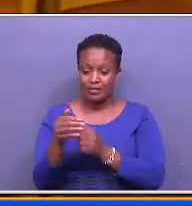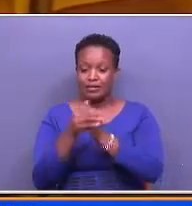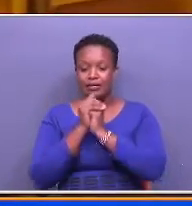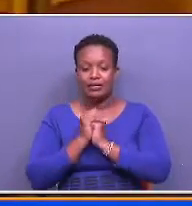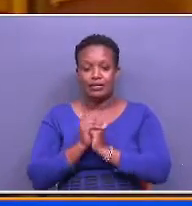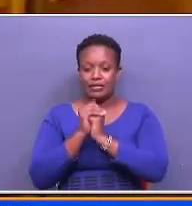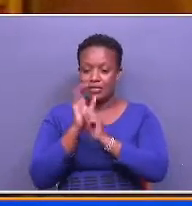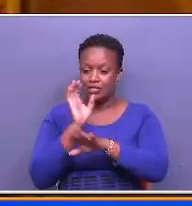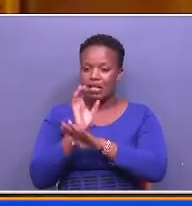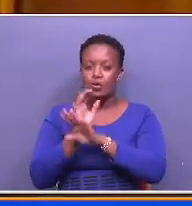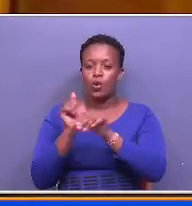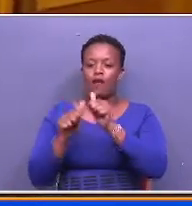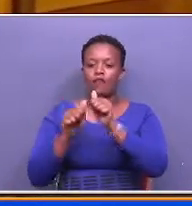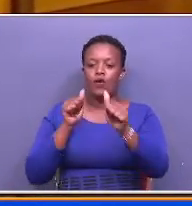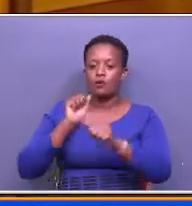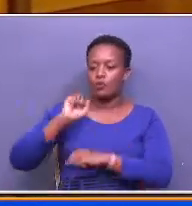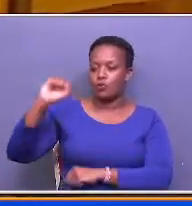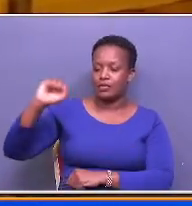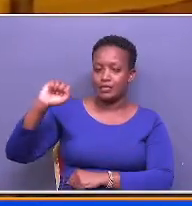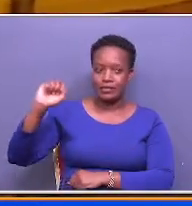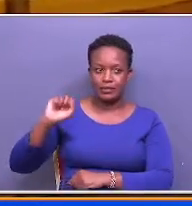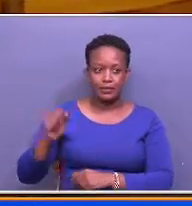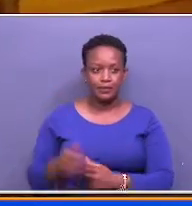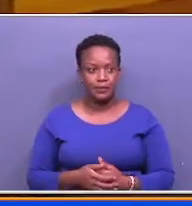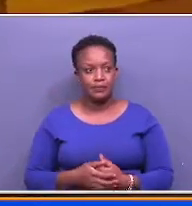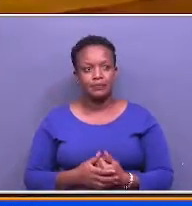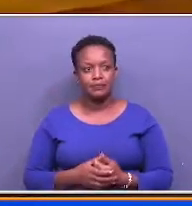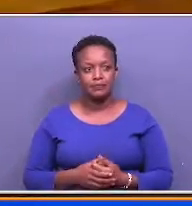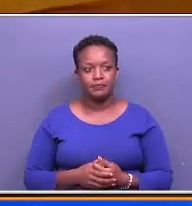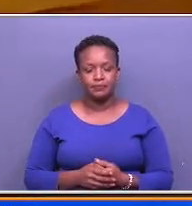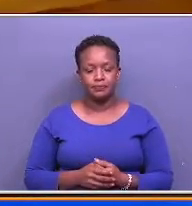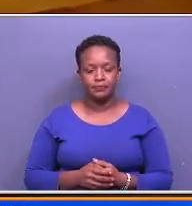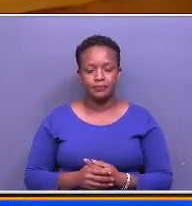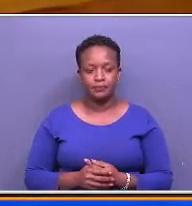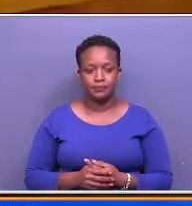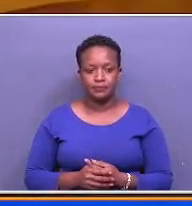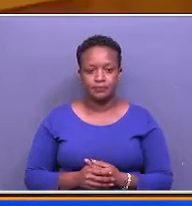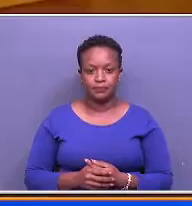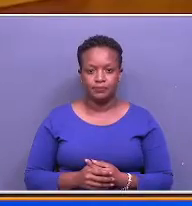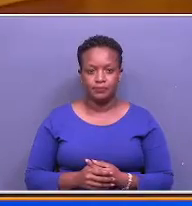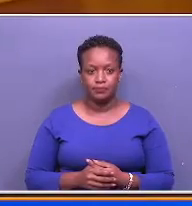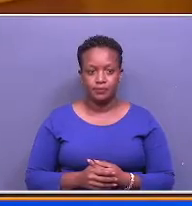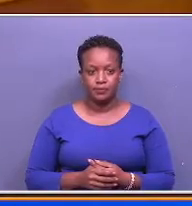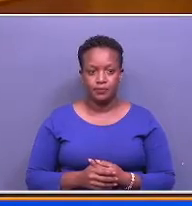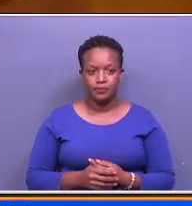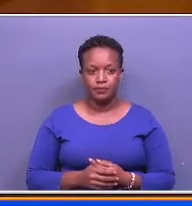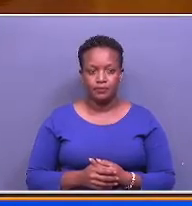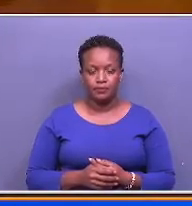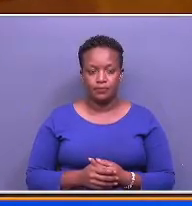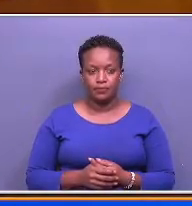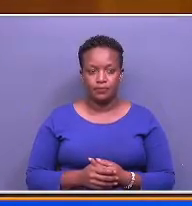keep off politics. Mike Kagwongo, TV 47, Nairobi.